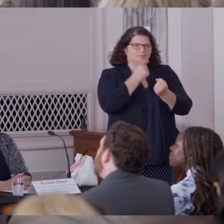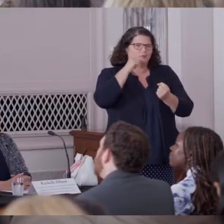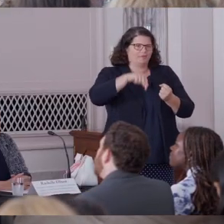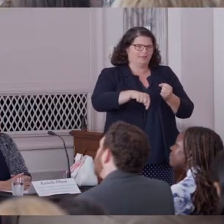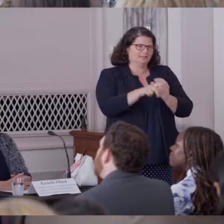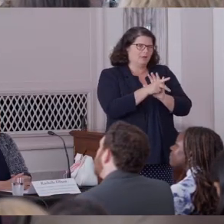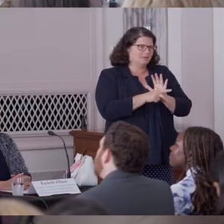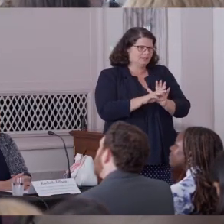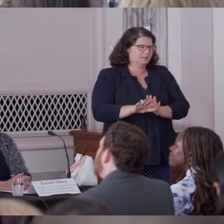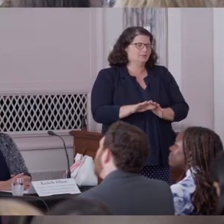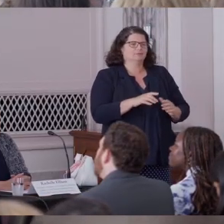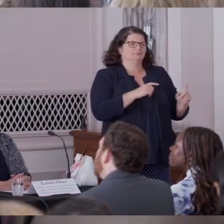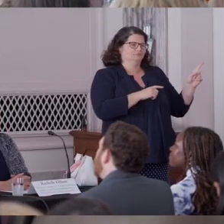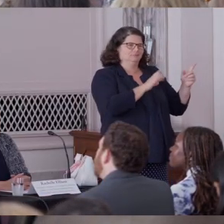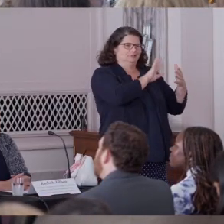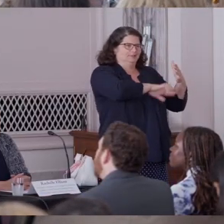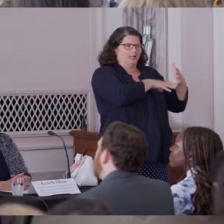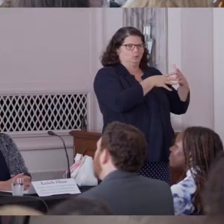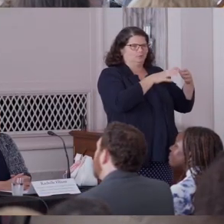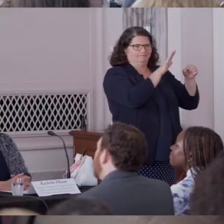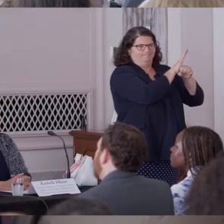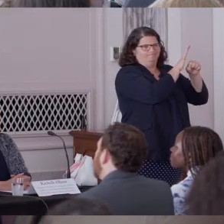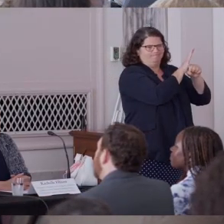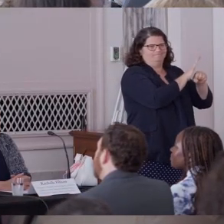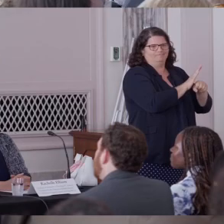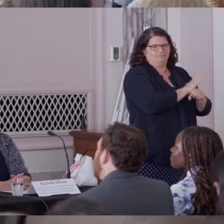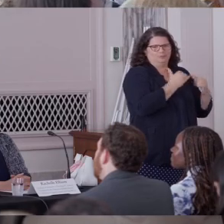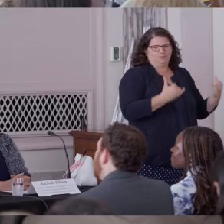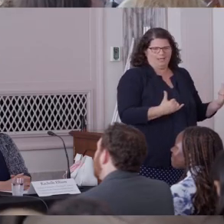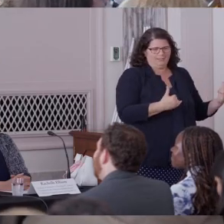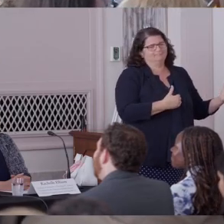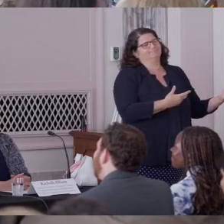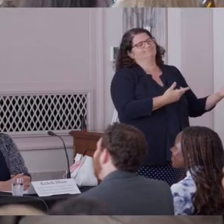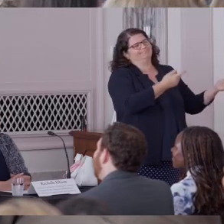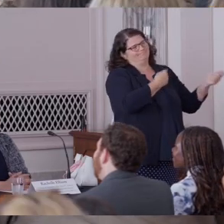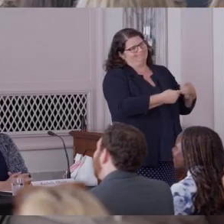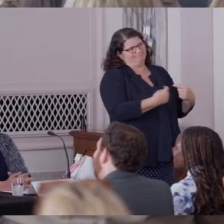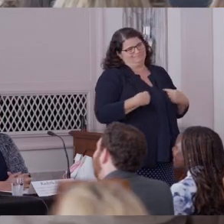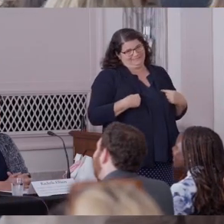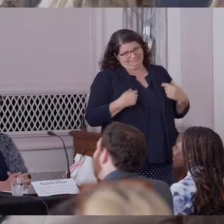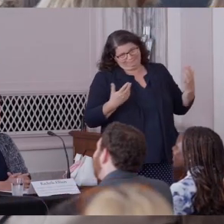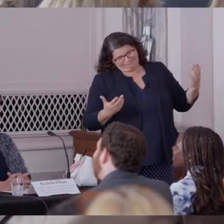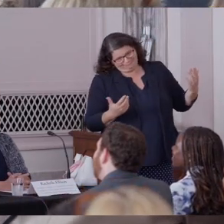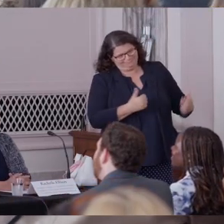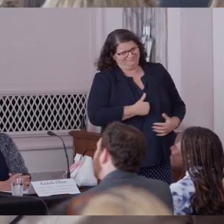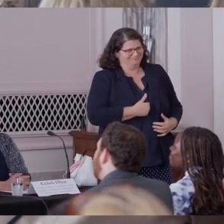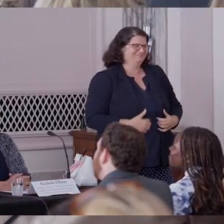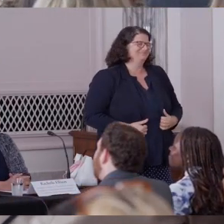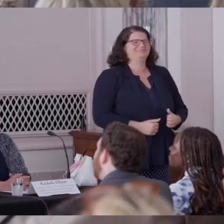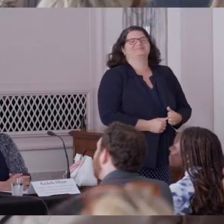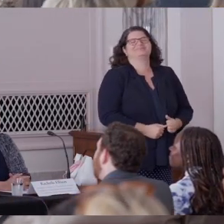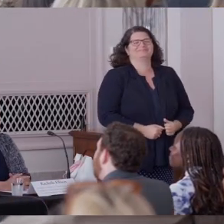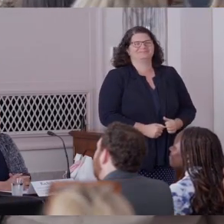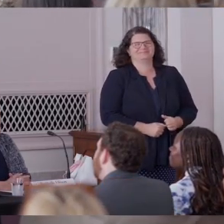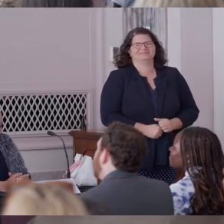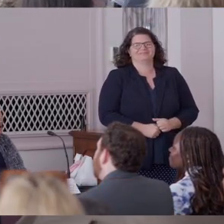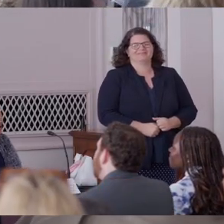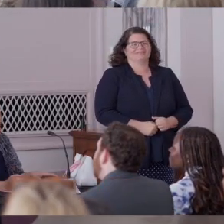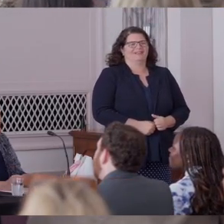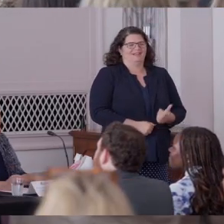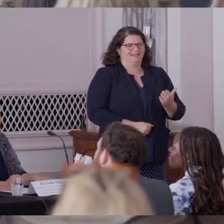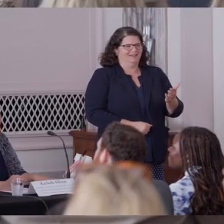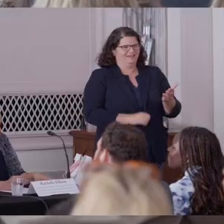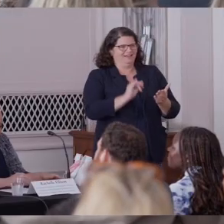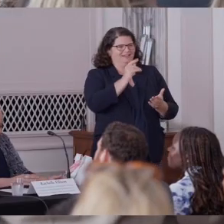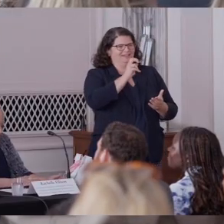Unfortunately, her schedule was too tight today. So you're stuck with me. And Jennifer pretty much said everything already,